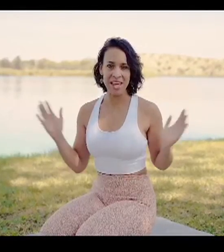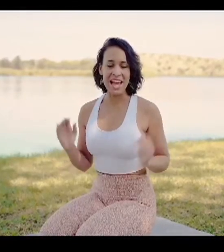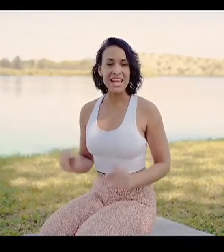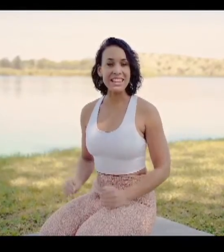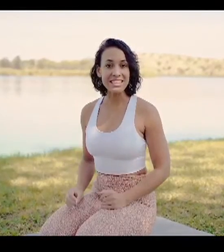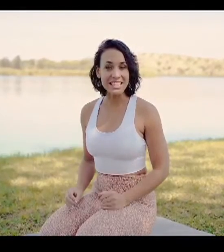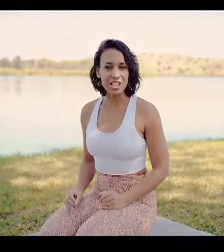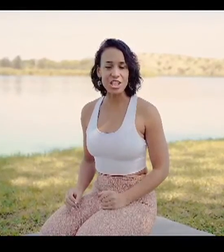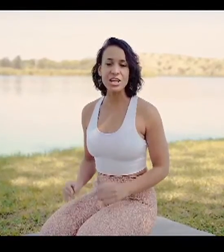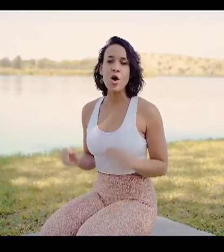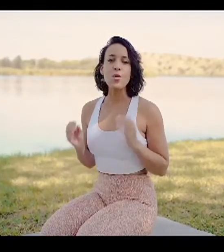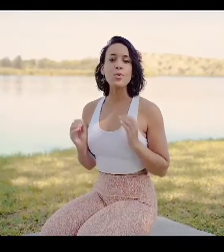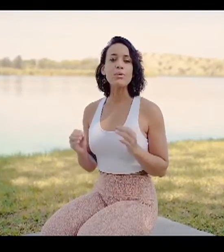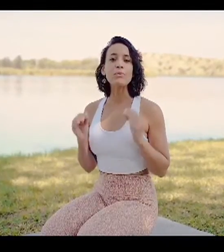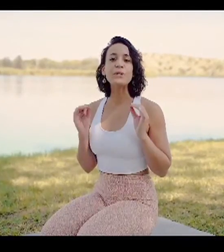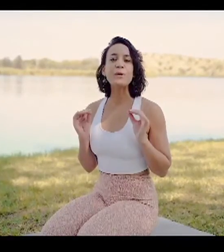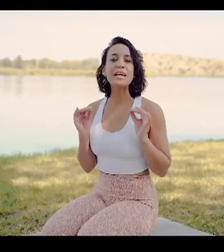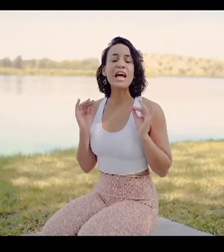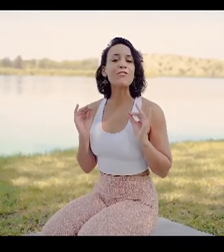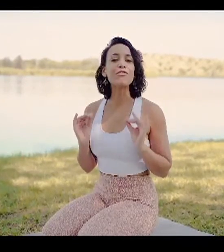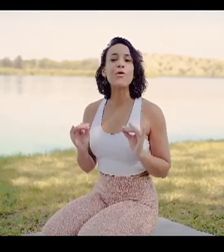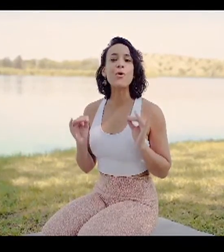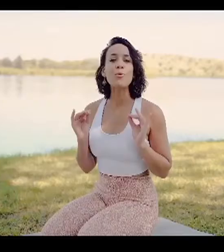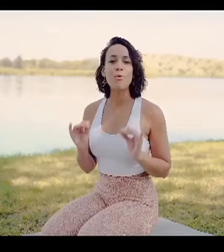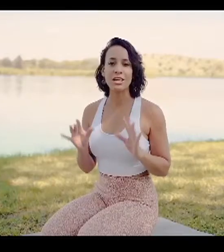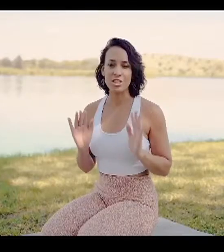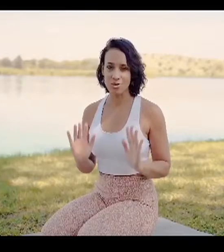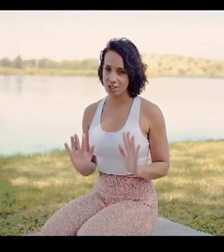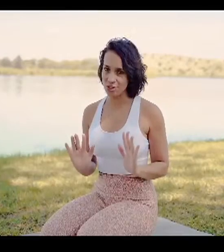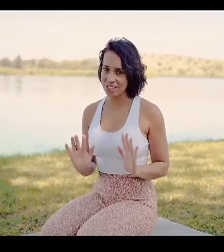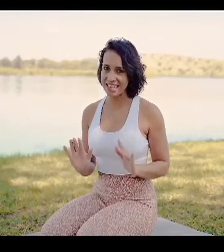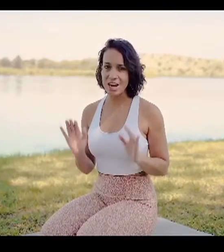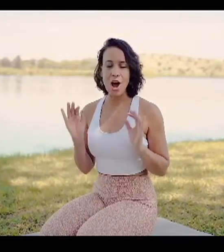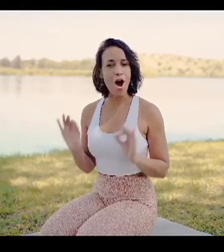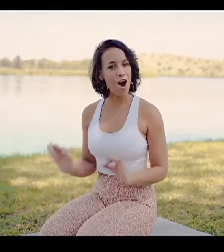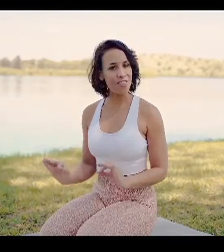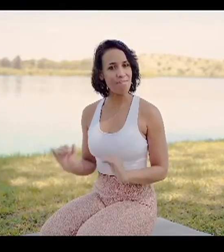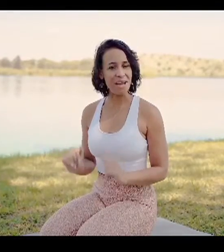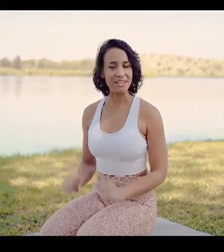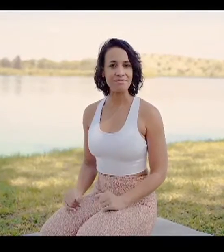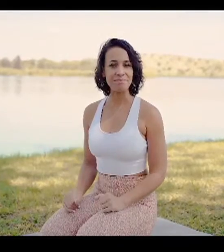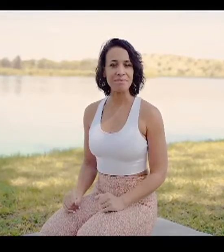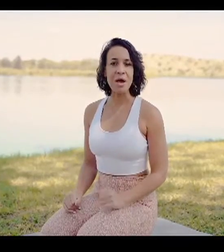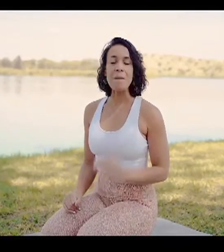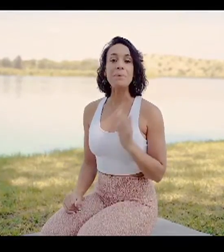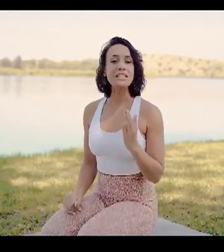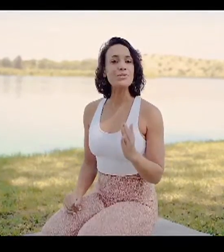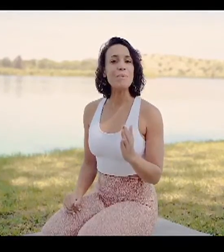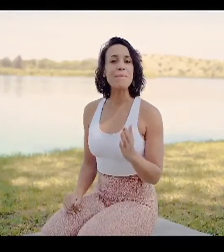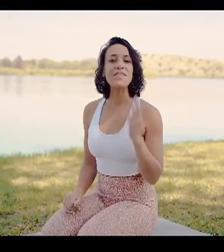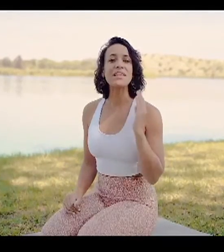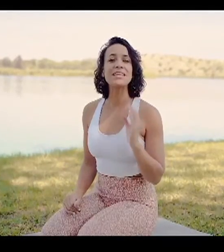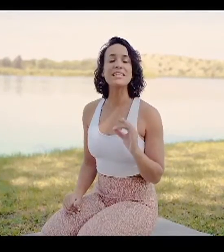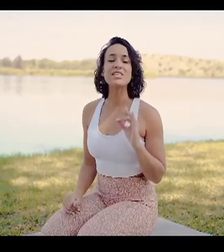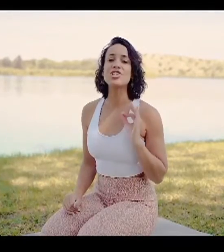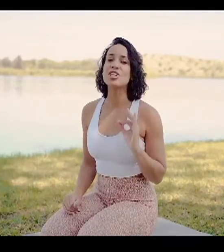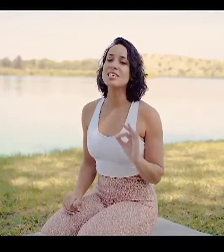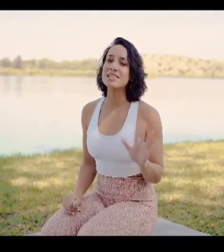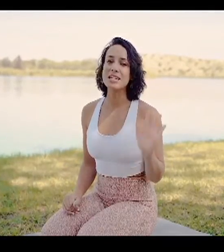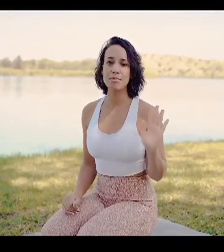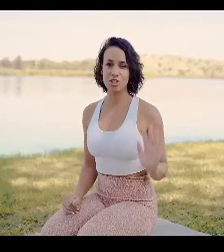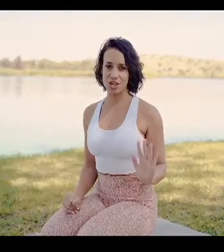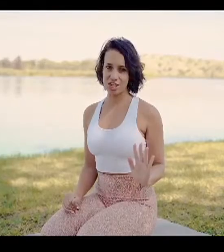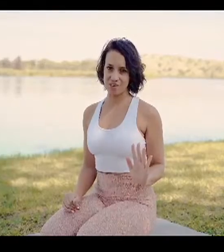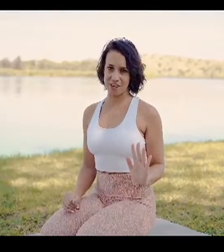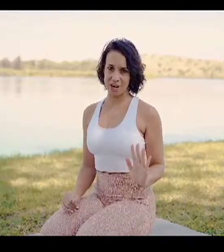anywhere. In this session, we will be doing a full body stretch routine on the mat. Please remember that this is